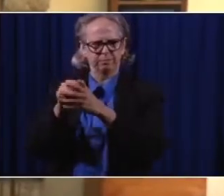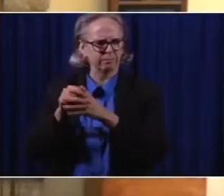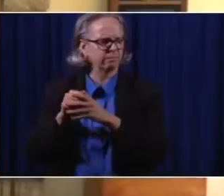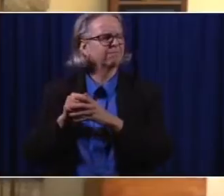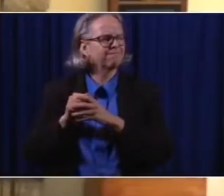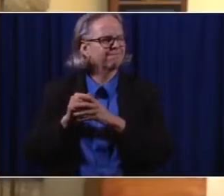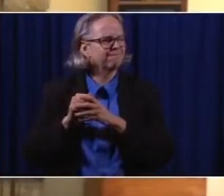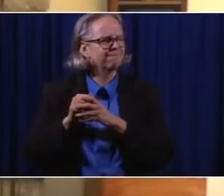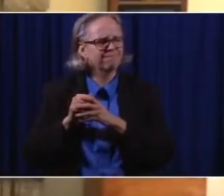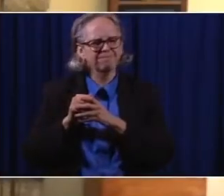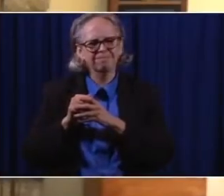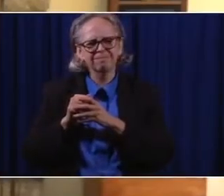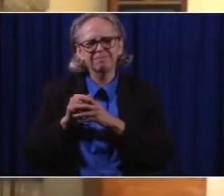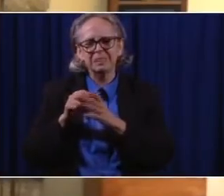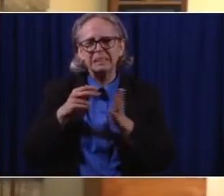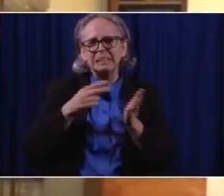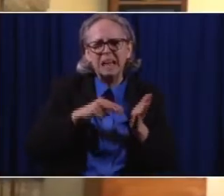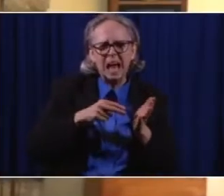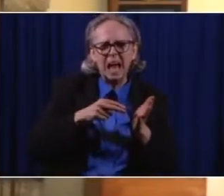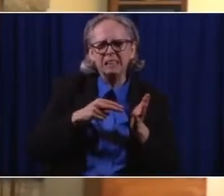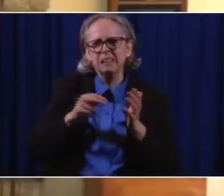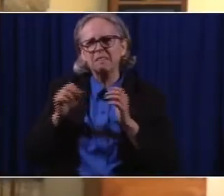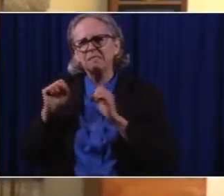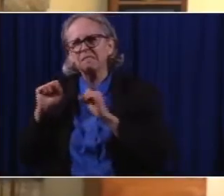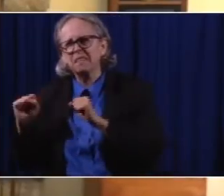than fitness centers.